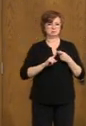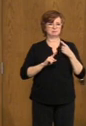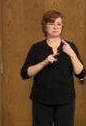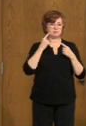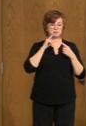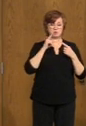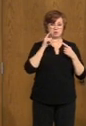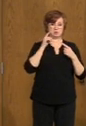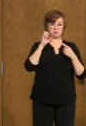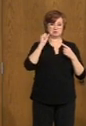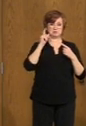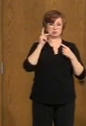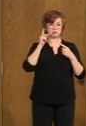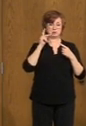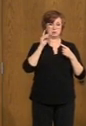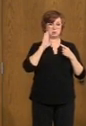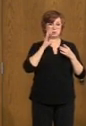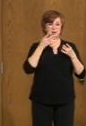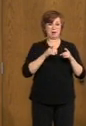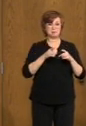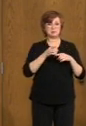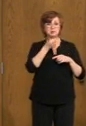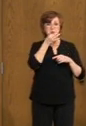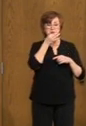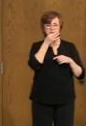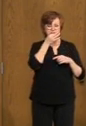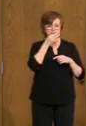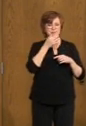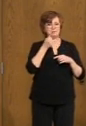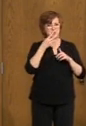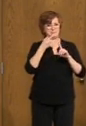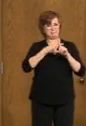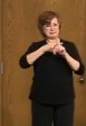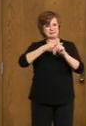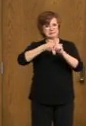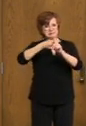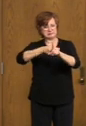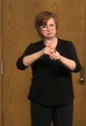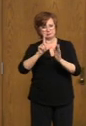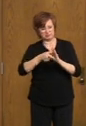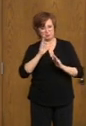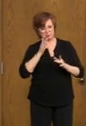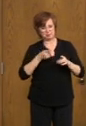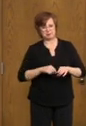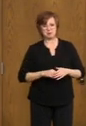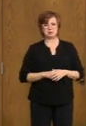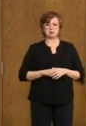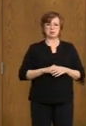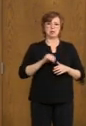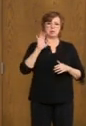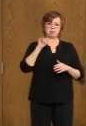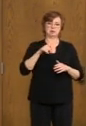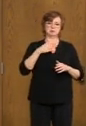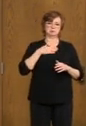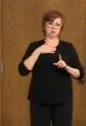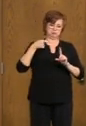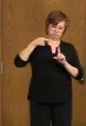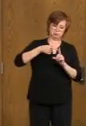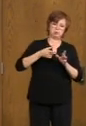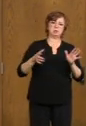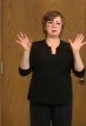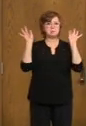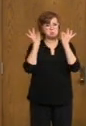isn't in the next number of weeks. That will be in the next number of months. And this speaks to the importance of us as Canadians and